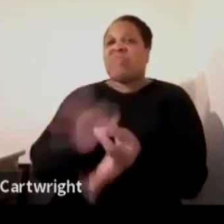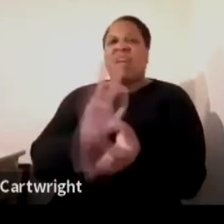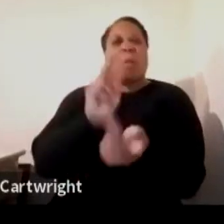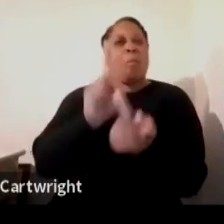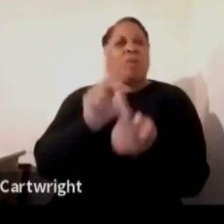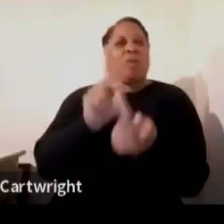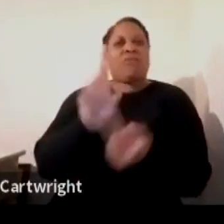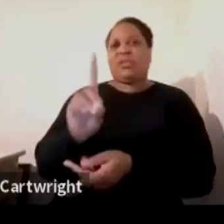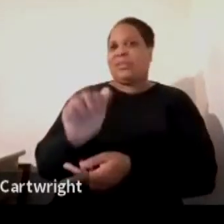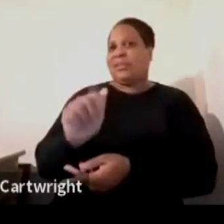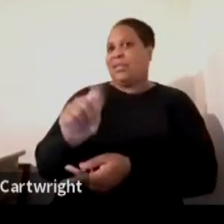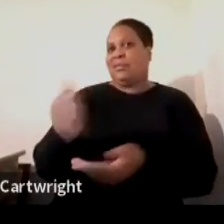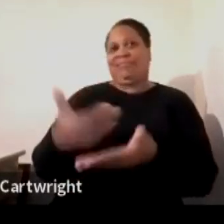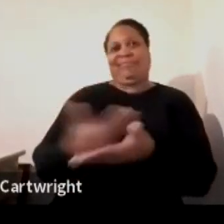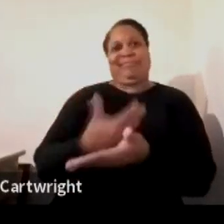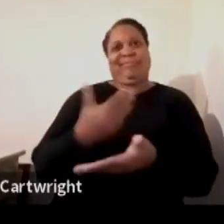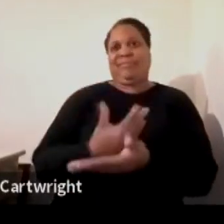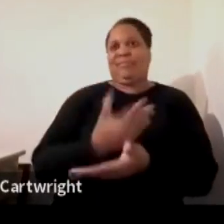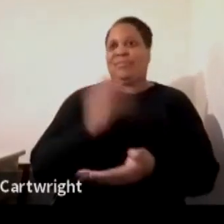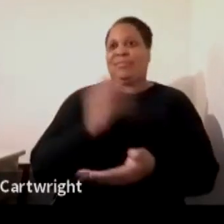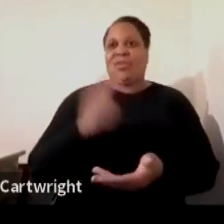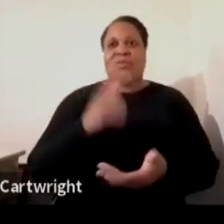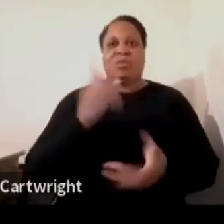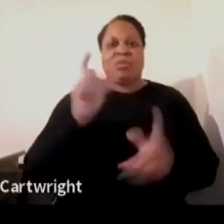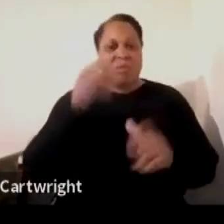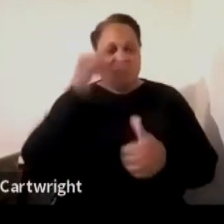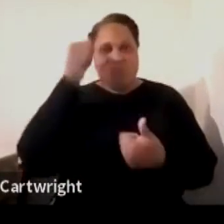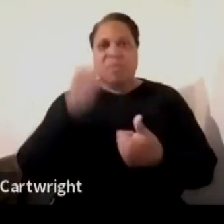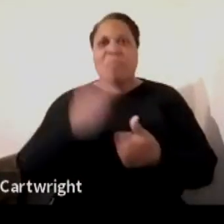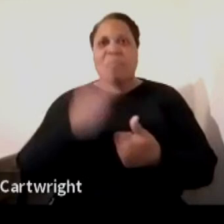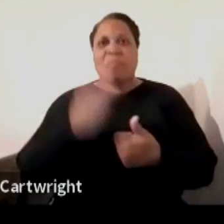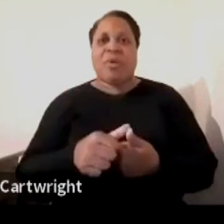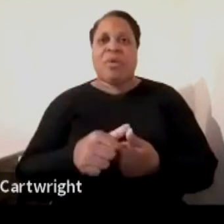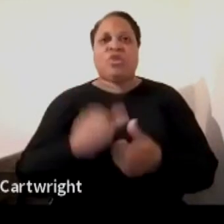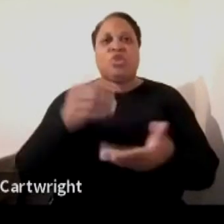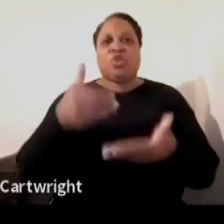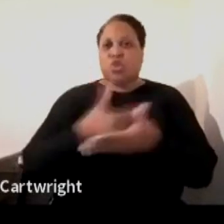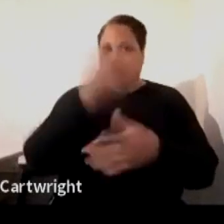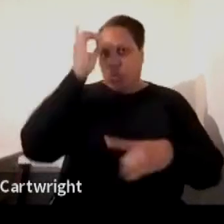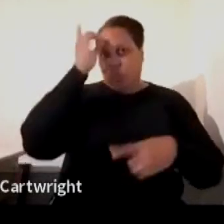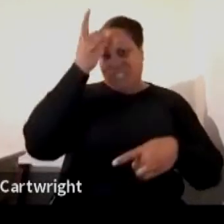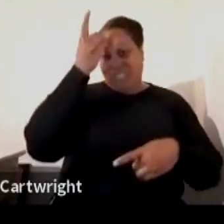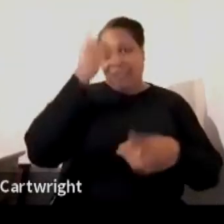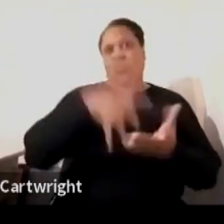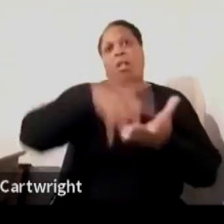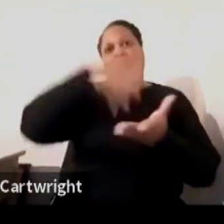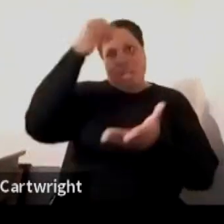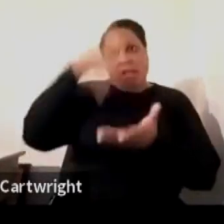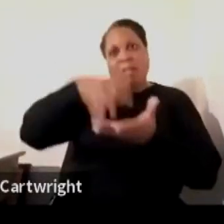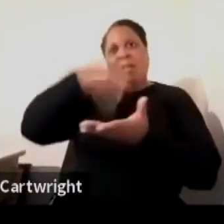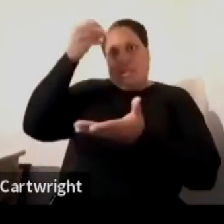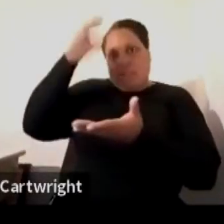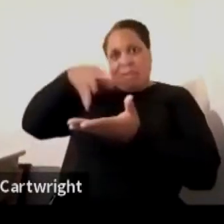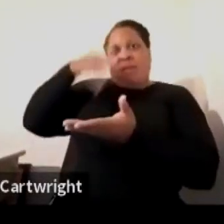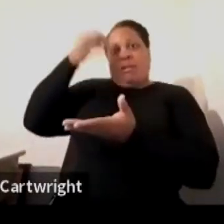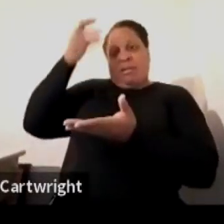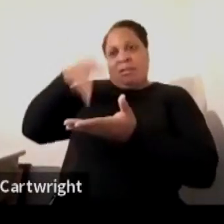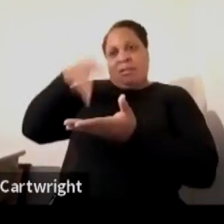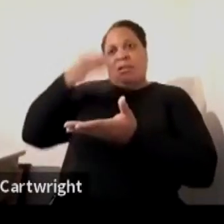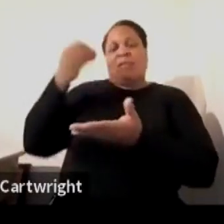is a new disease, we must all remember. And so we're all learning more about this disease every day as we go